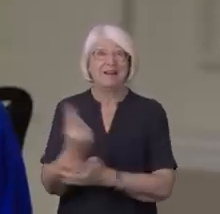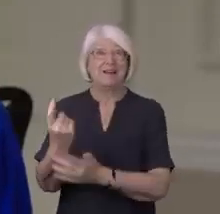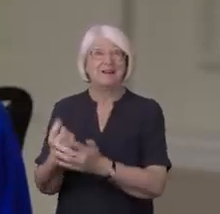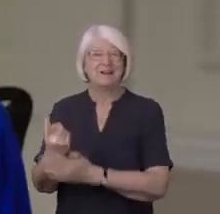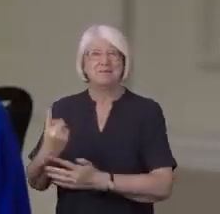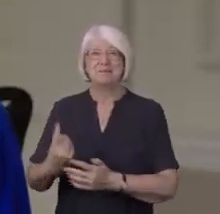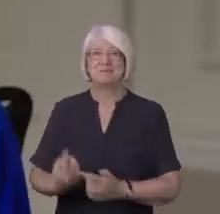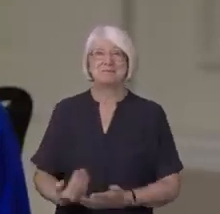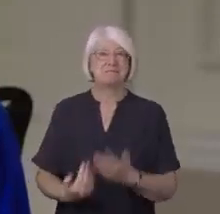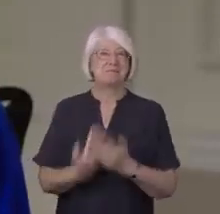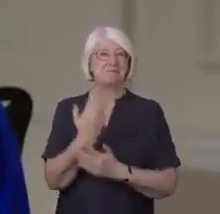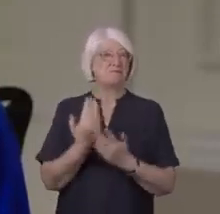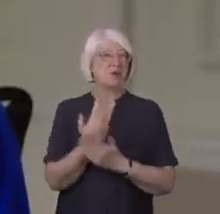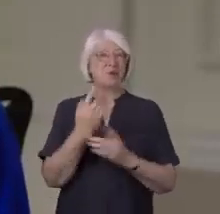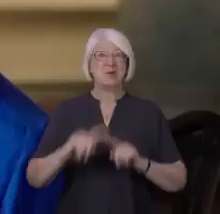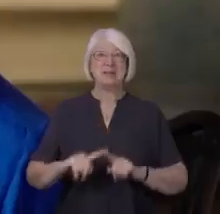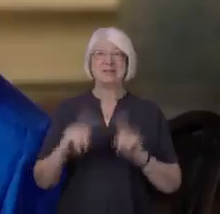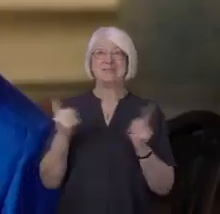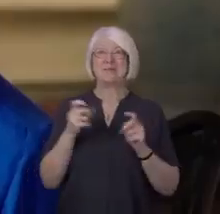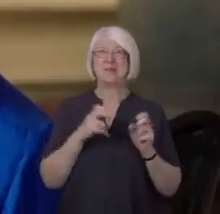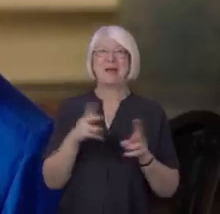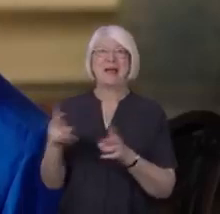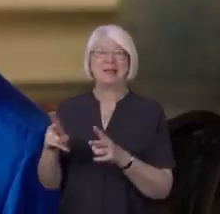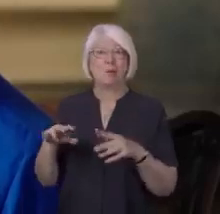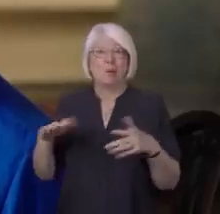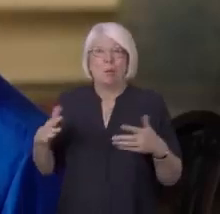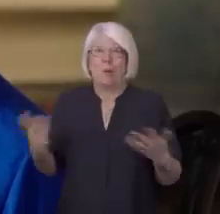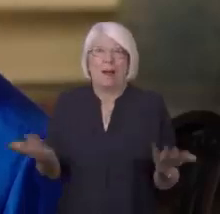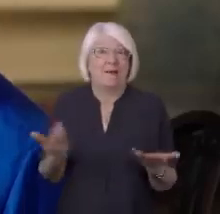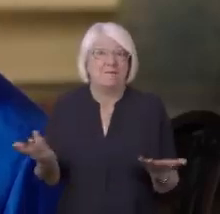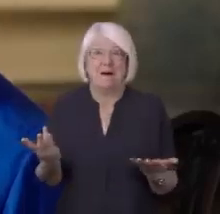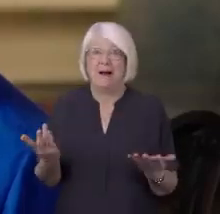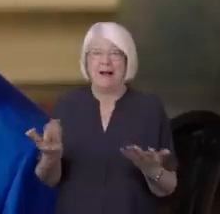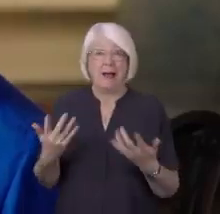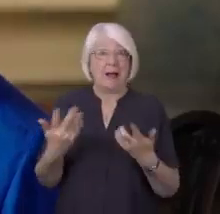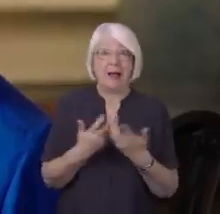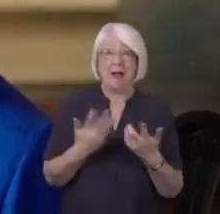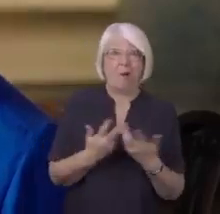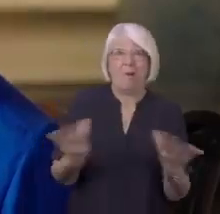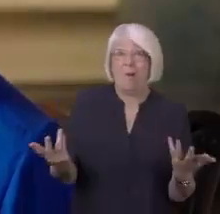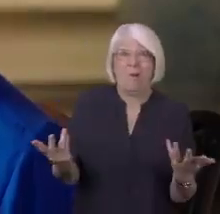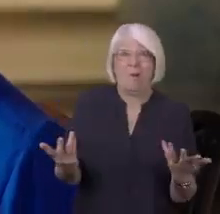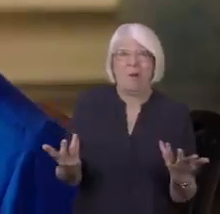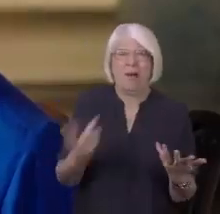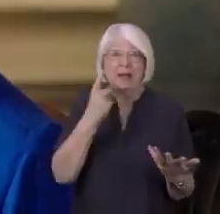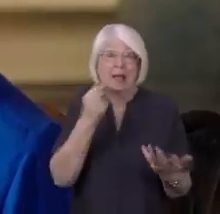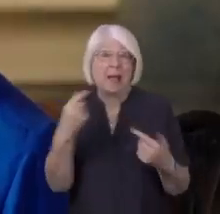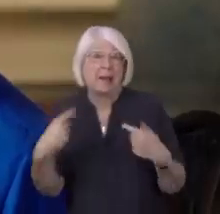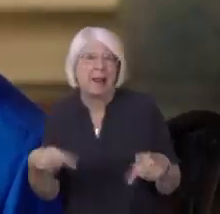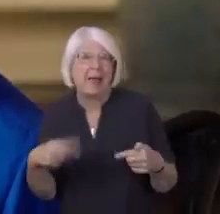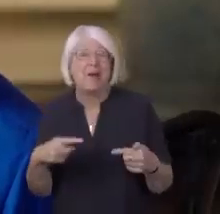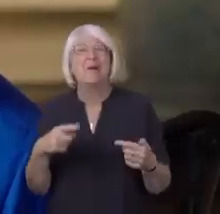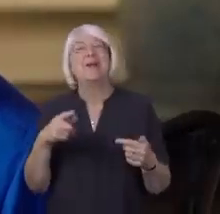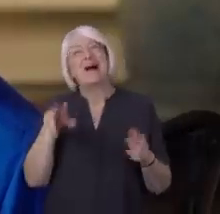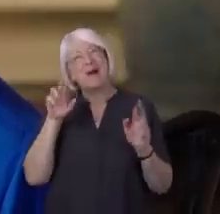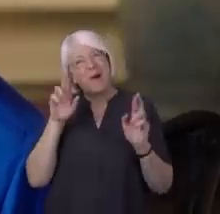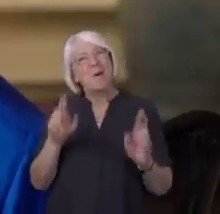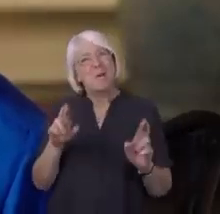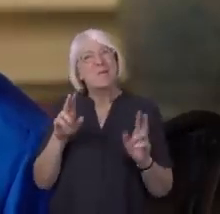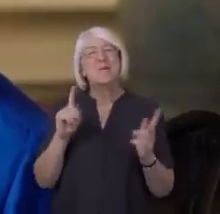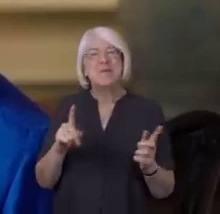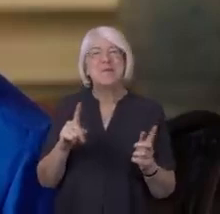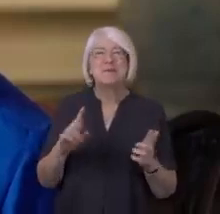new and creative ways. Wherever and however they take place, I hope they will be